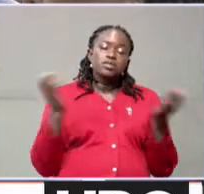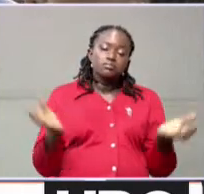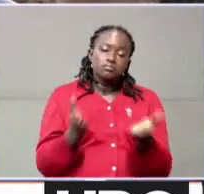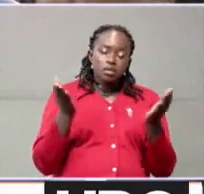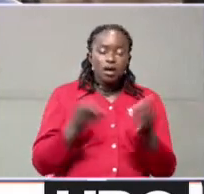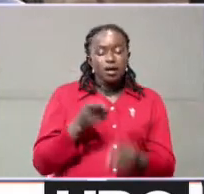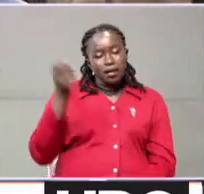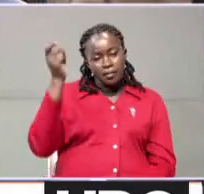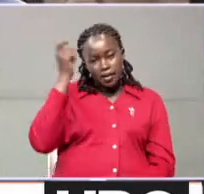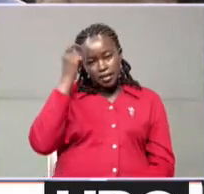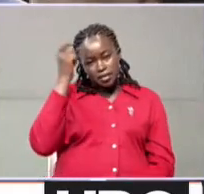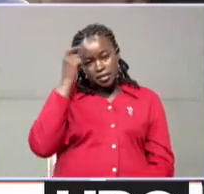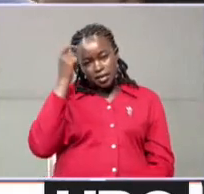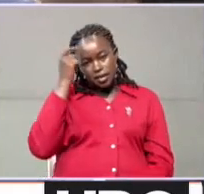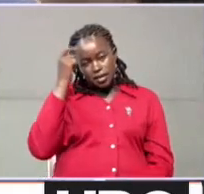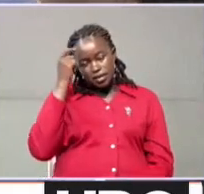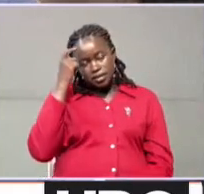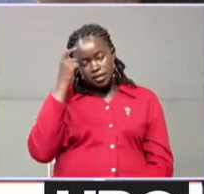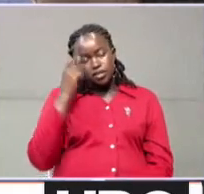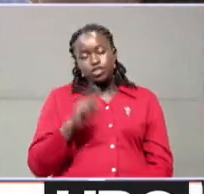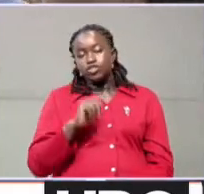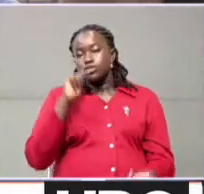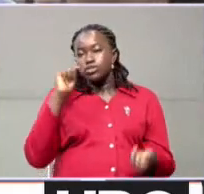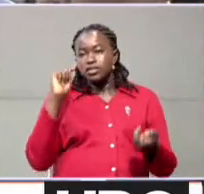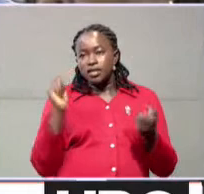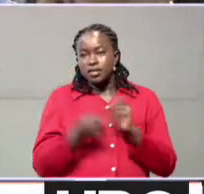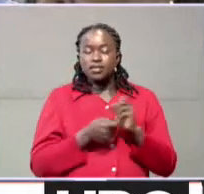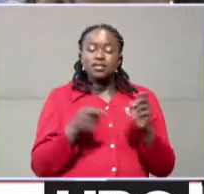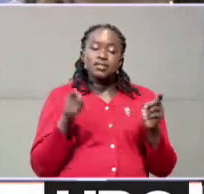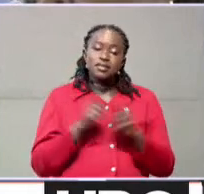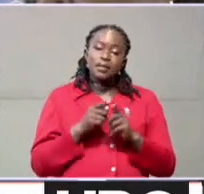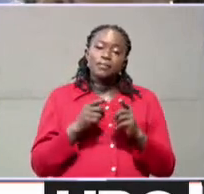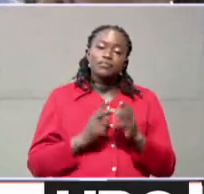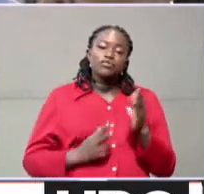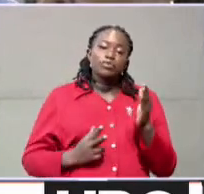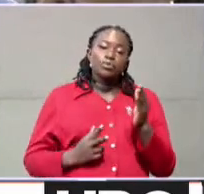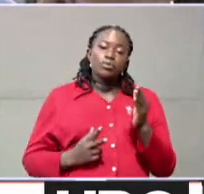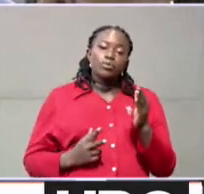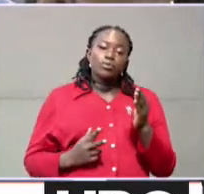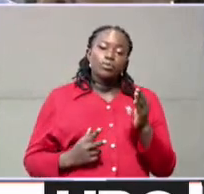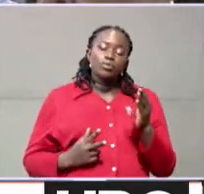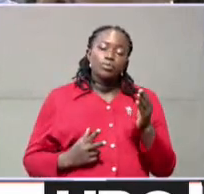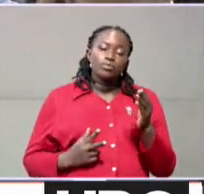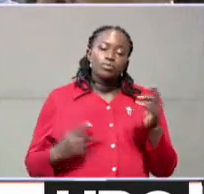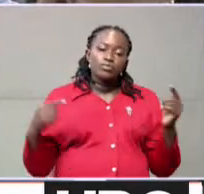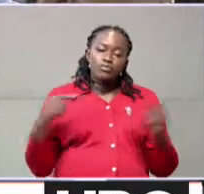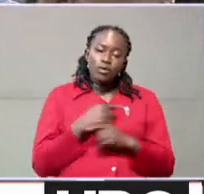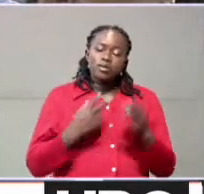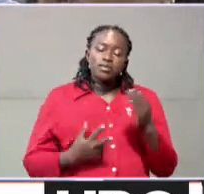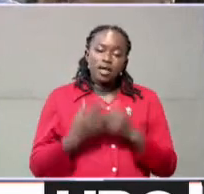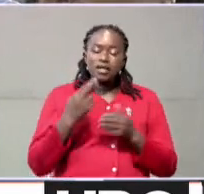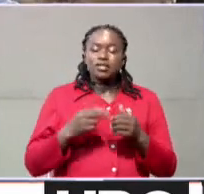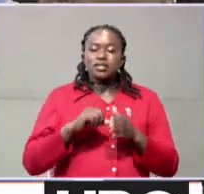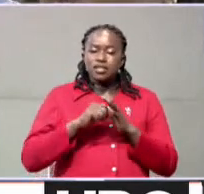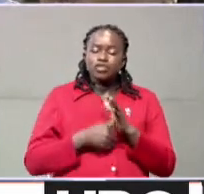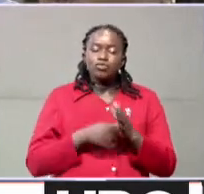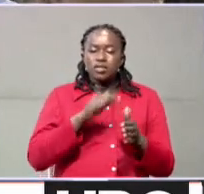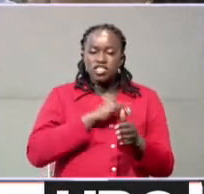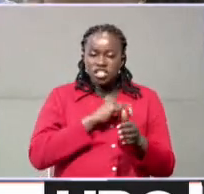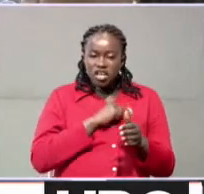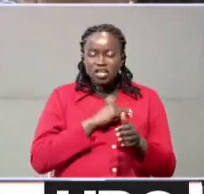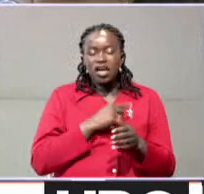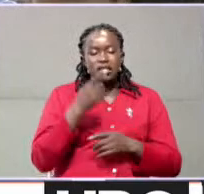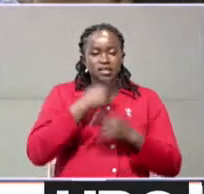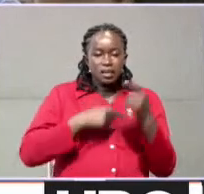research mindset change and cross-cutting issues gender environment disability and so on